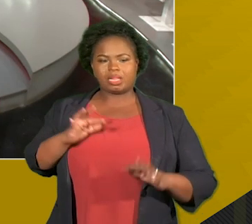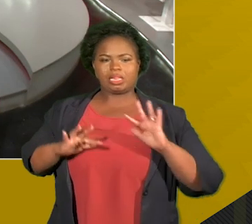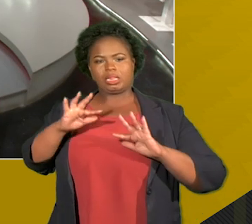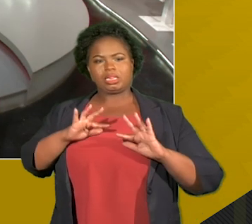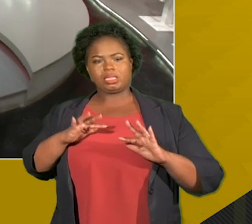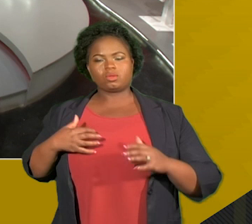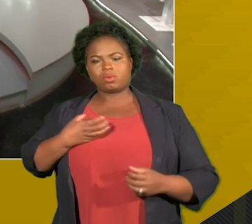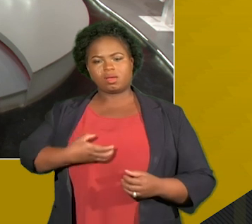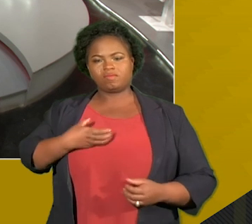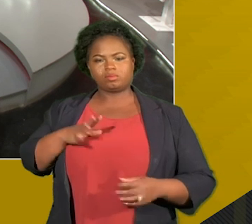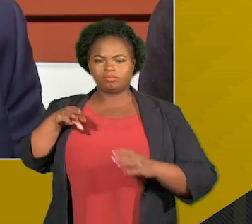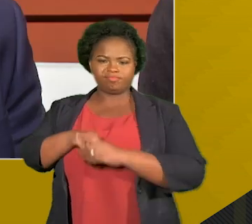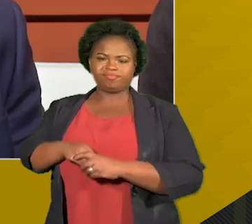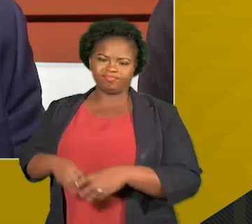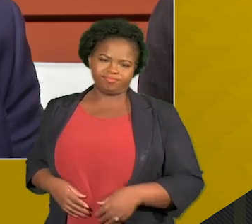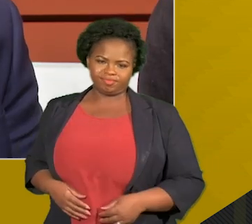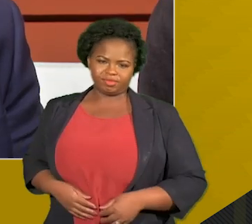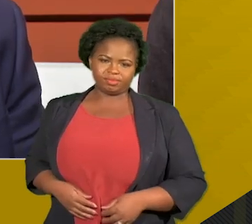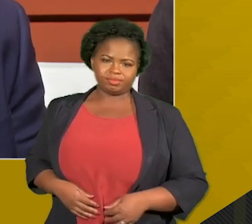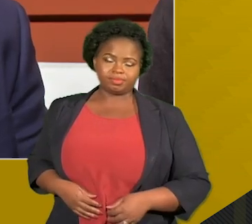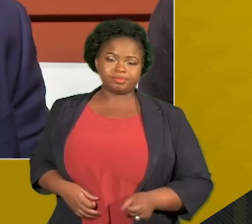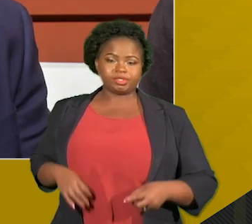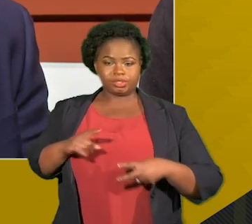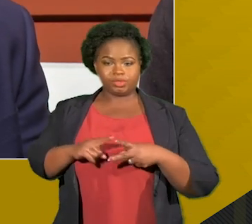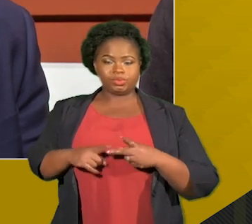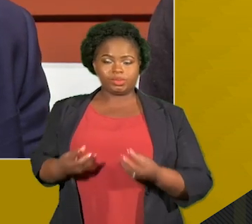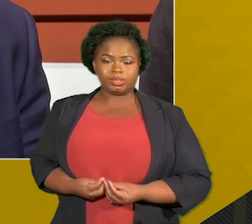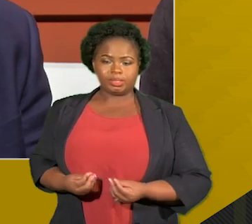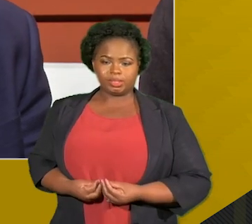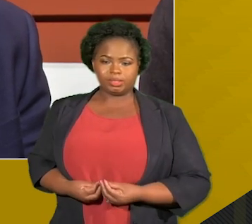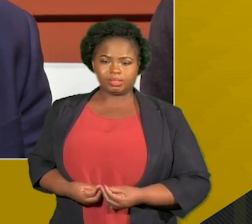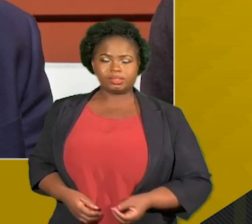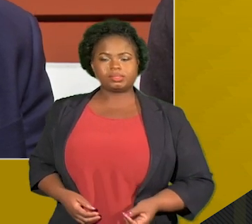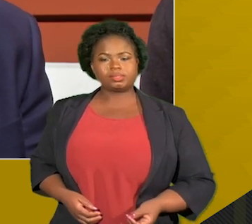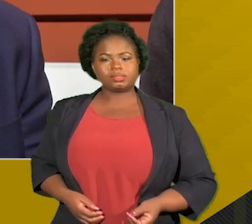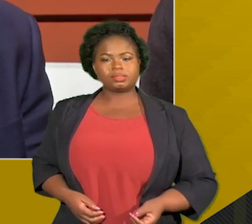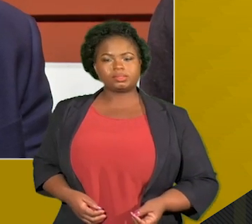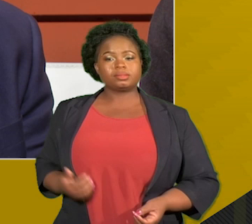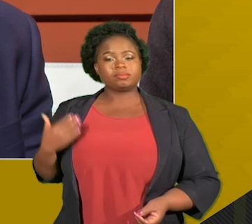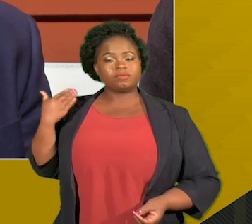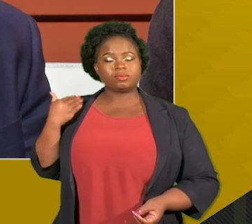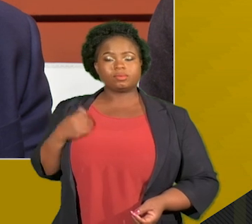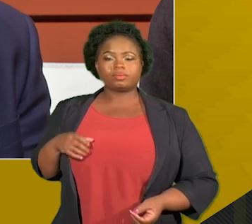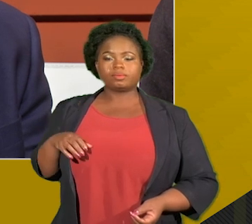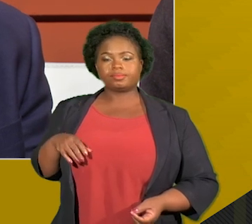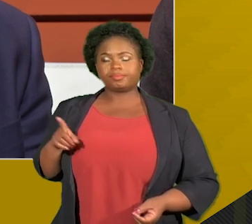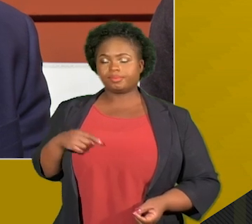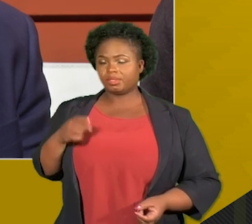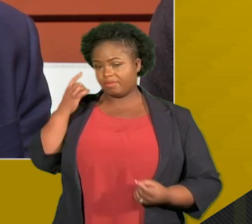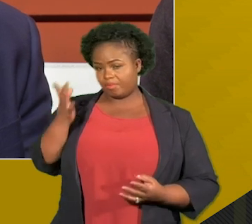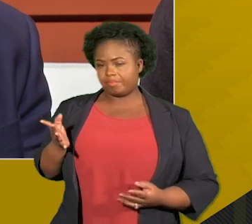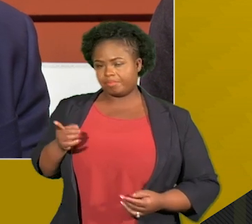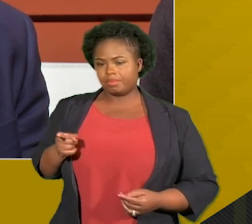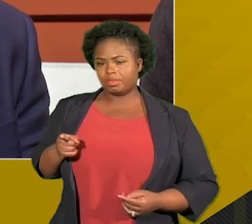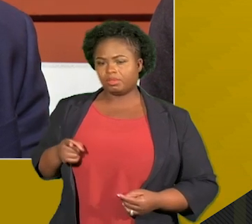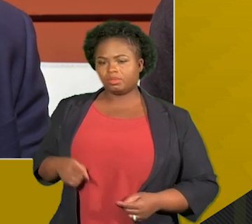be. And there are two things here. Something Anas said, and I said to him earlier today, the courage